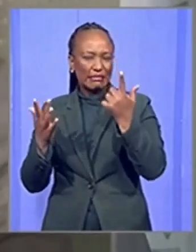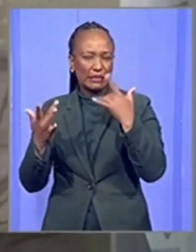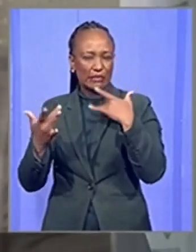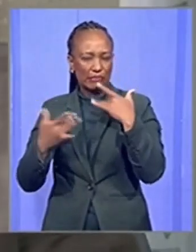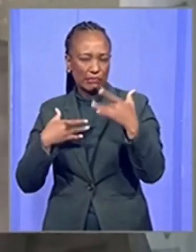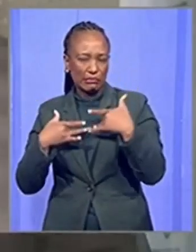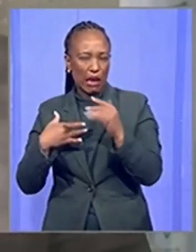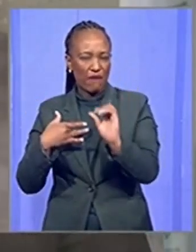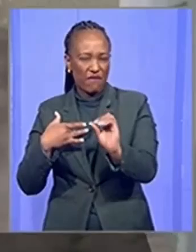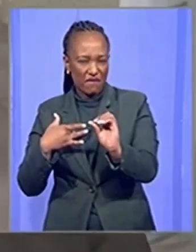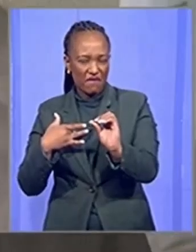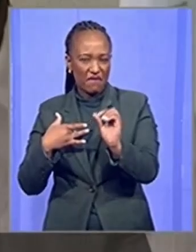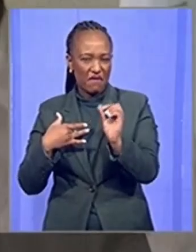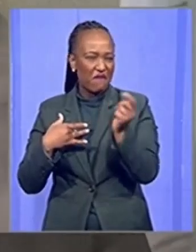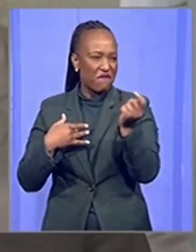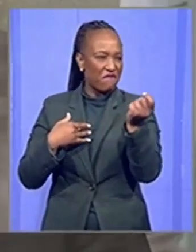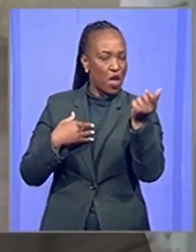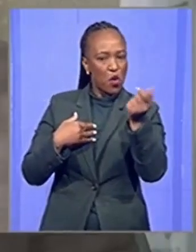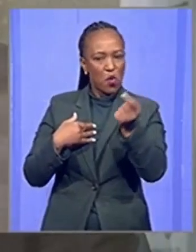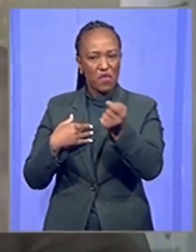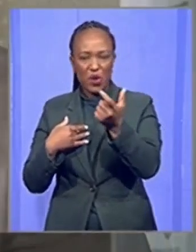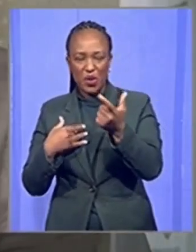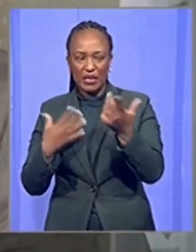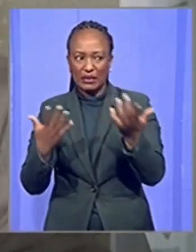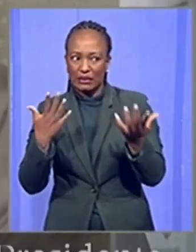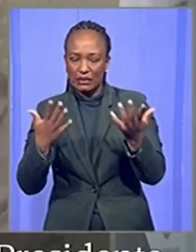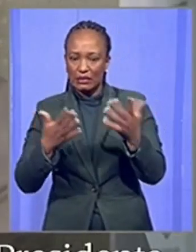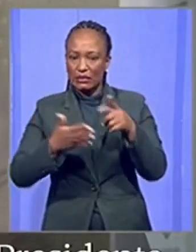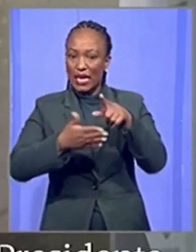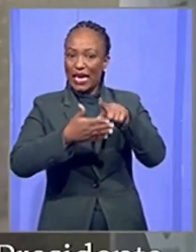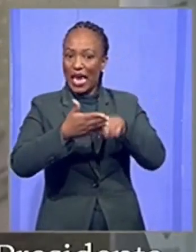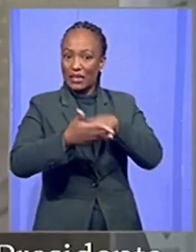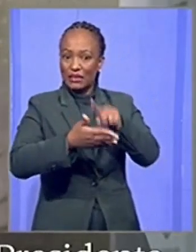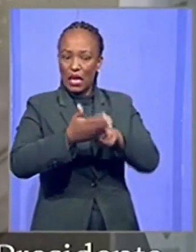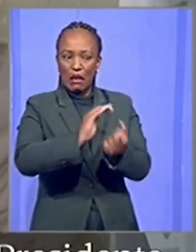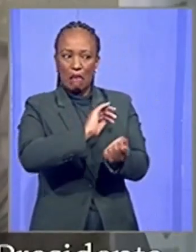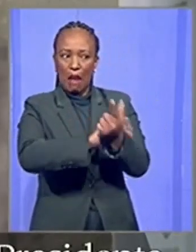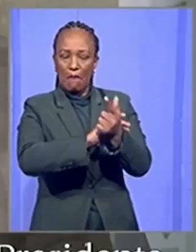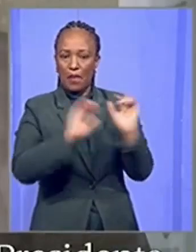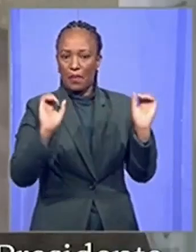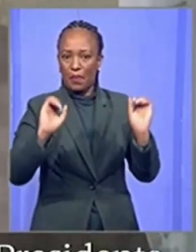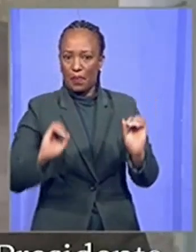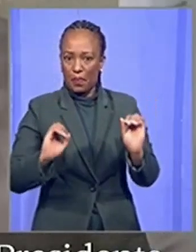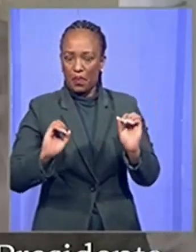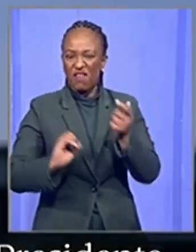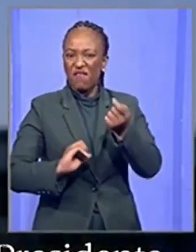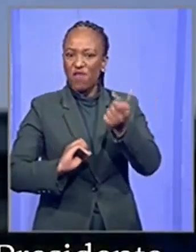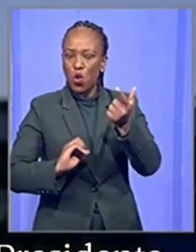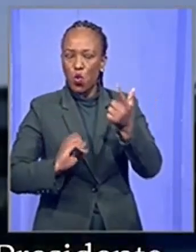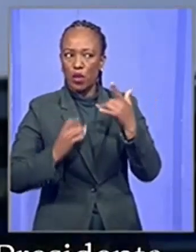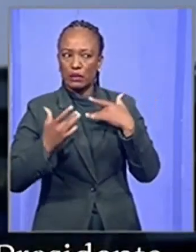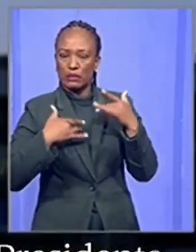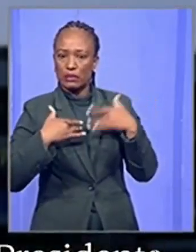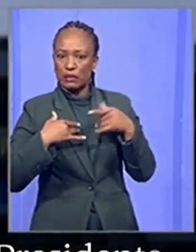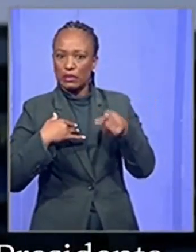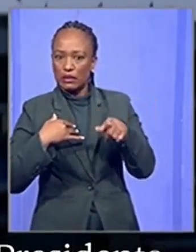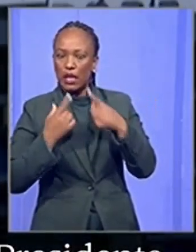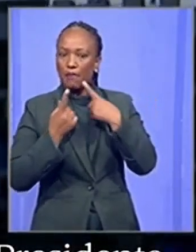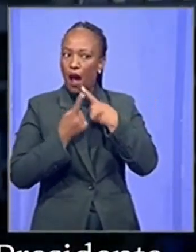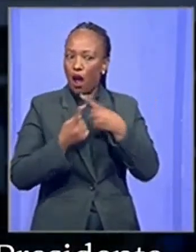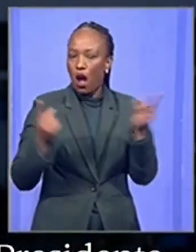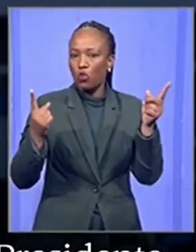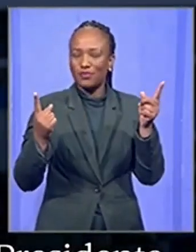few threats of the elections not taking place. There were some few threats where the announcement would not be